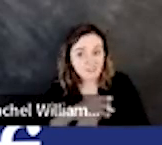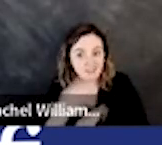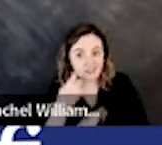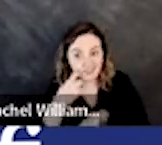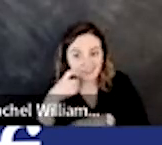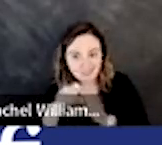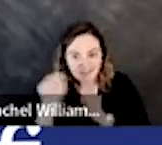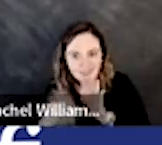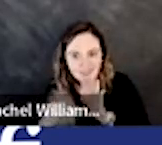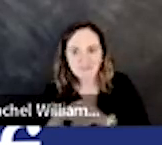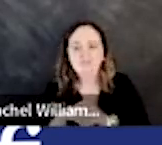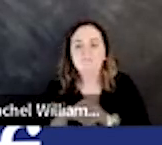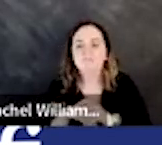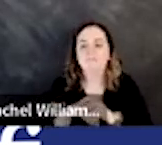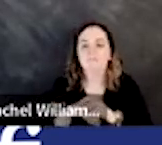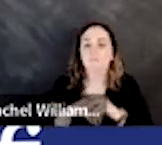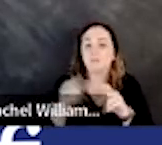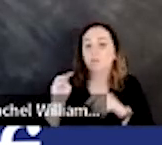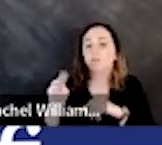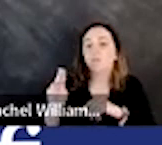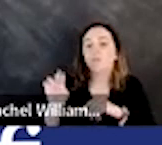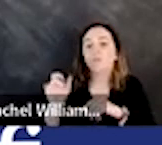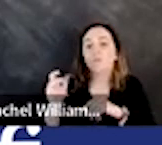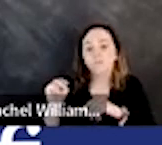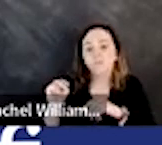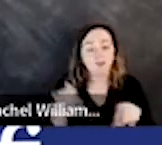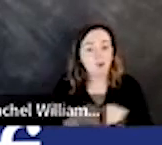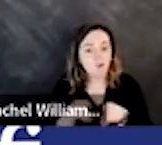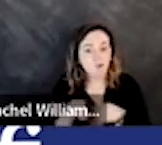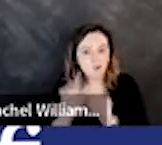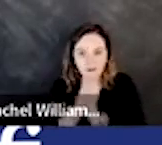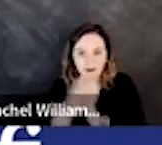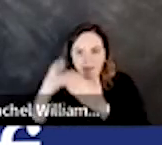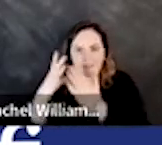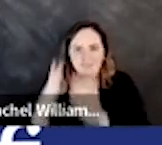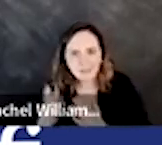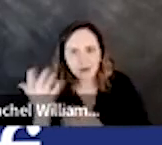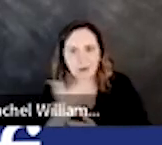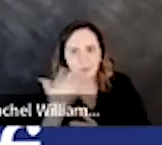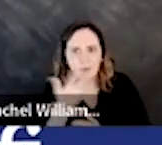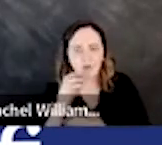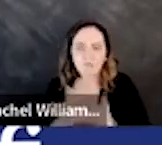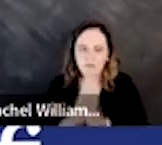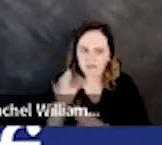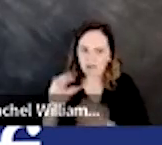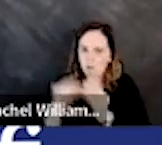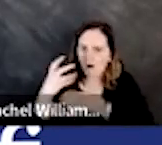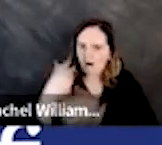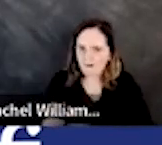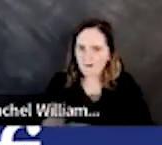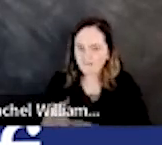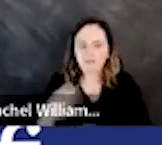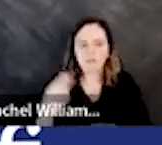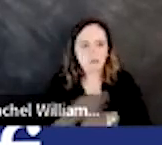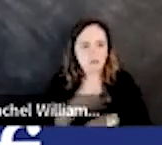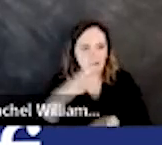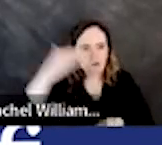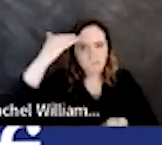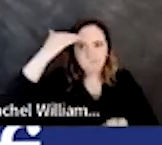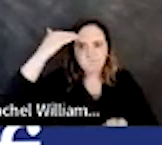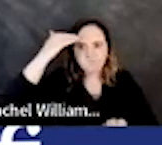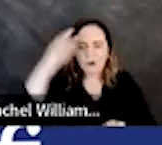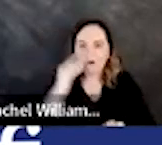Jordan. Muskan has also grown as a leader, growing in confidence and using her knowledge